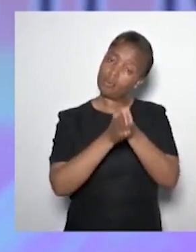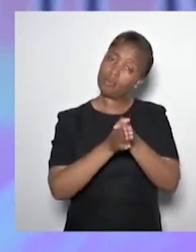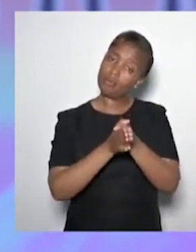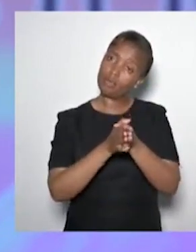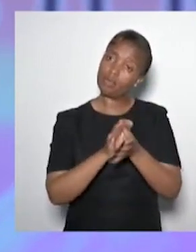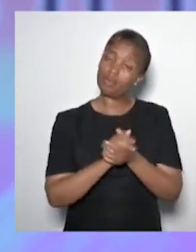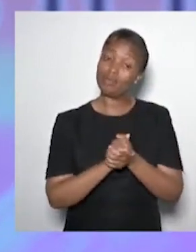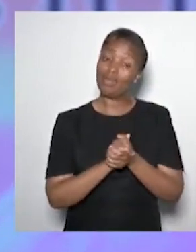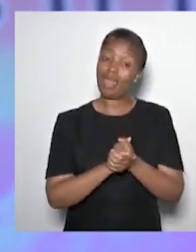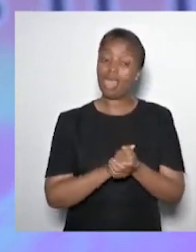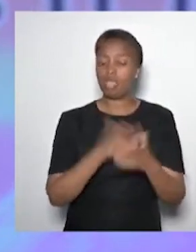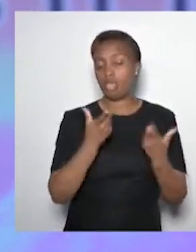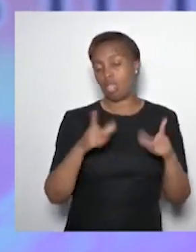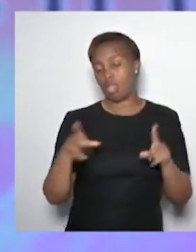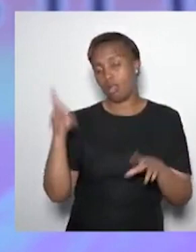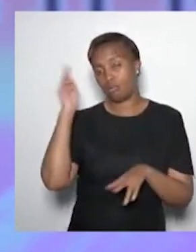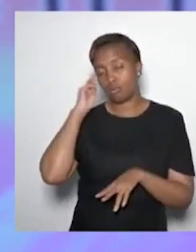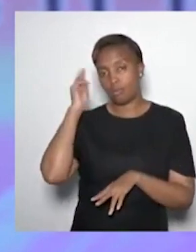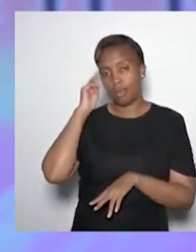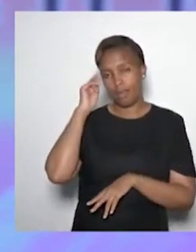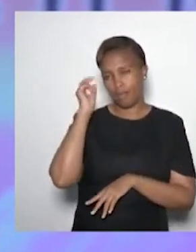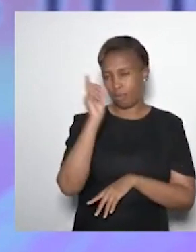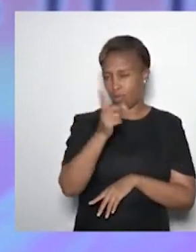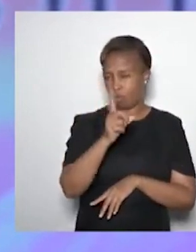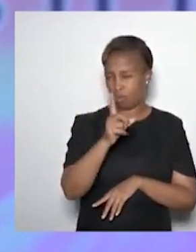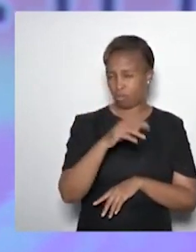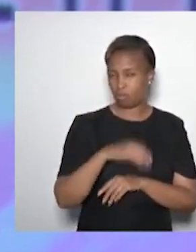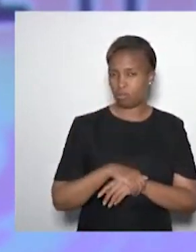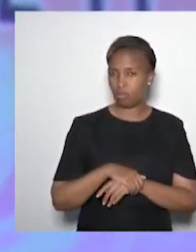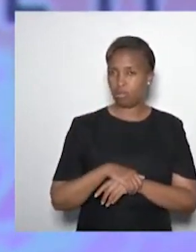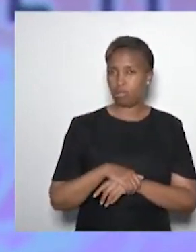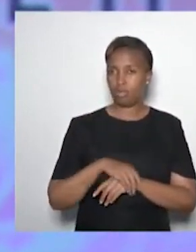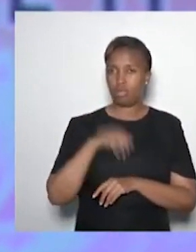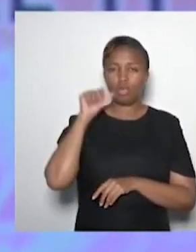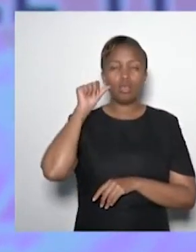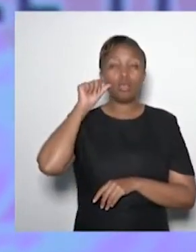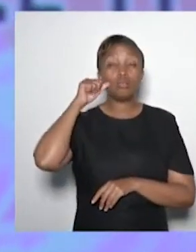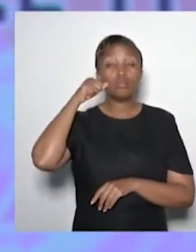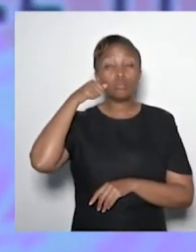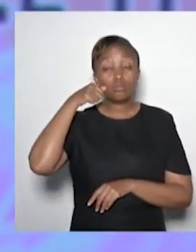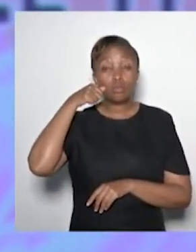the Lord reminded me of, tomorrow is the